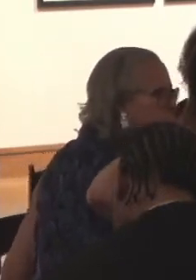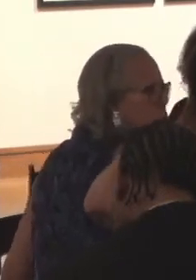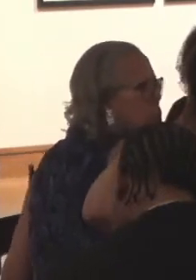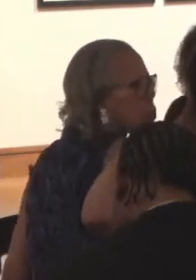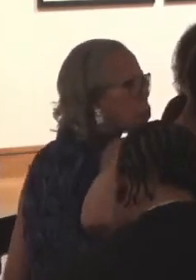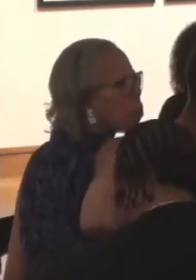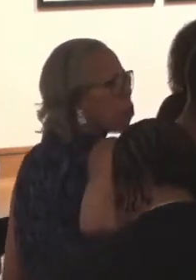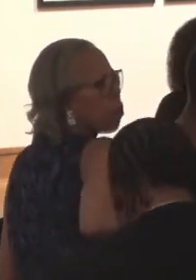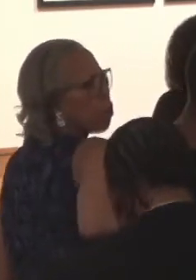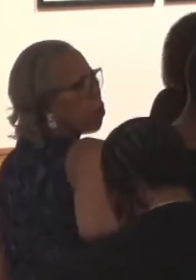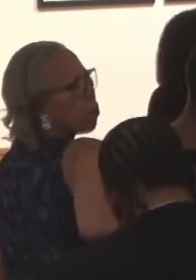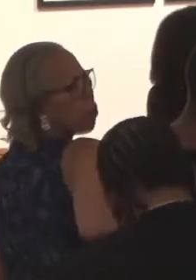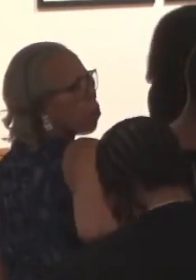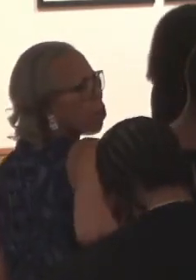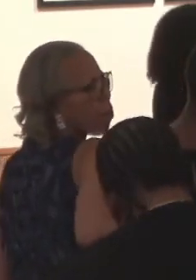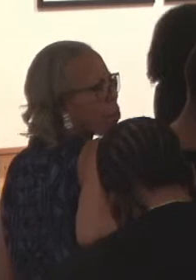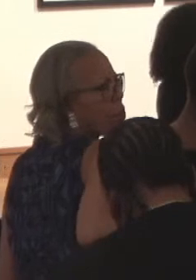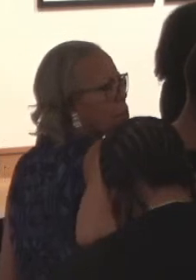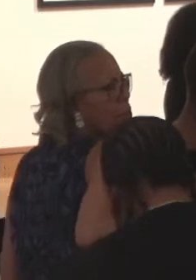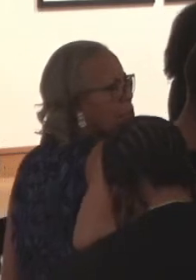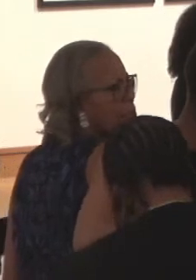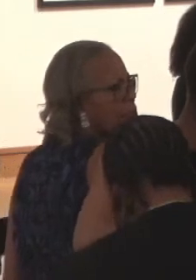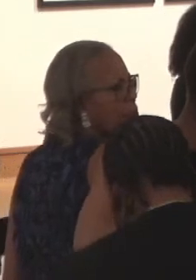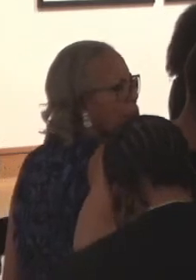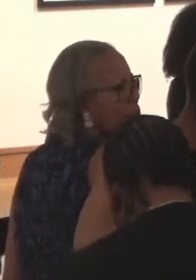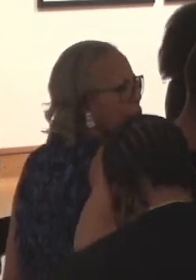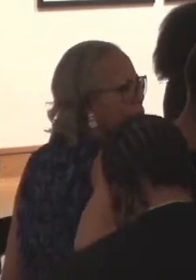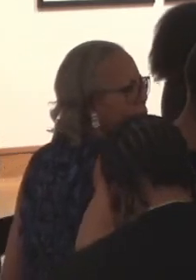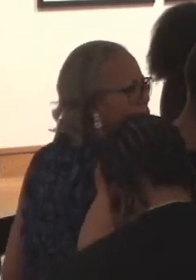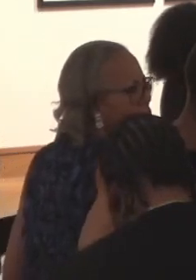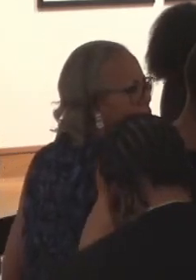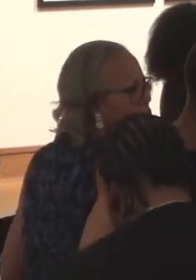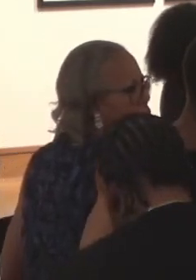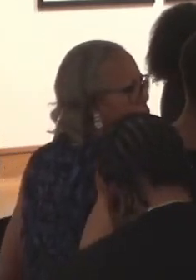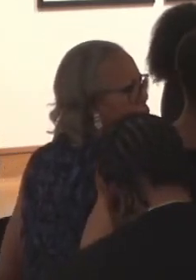You spoke to Pender. What's his relationship with Hotel?